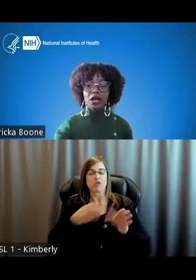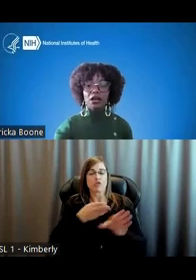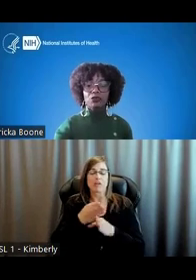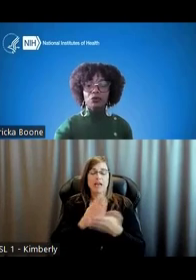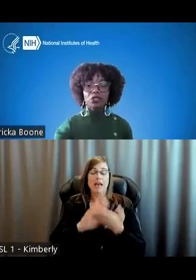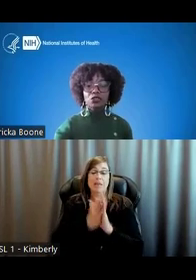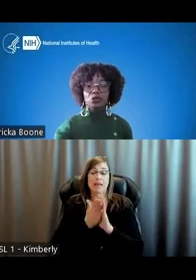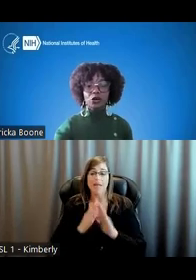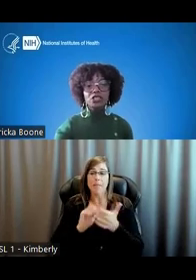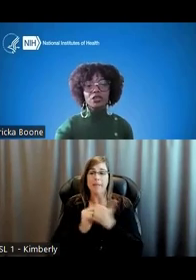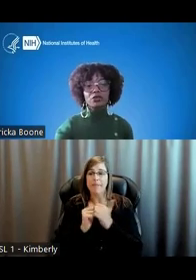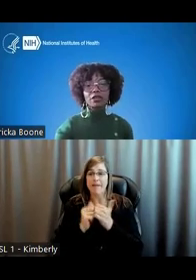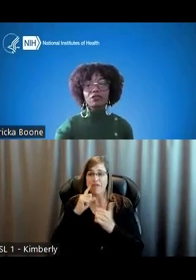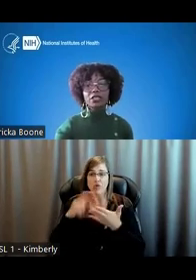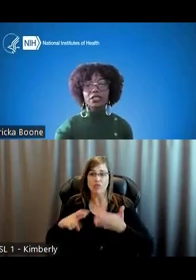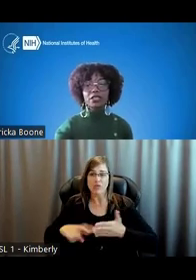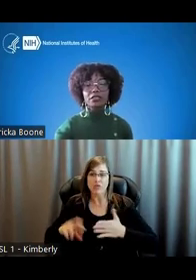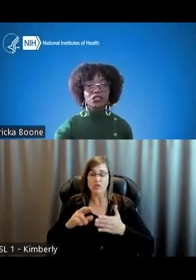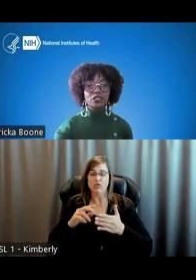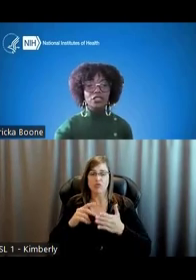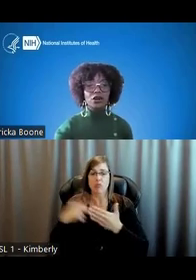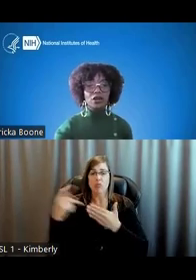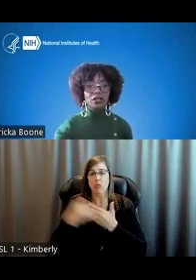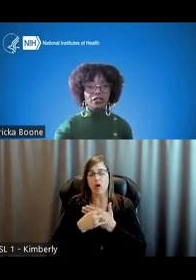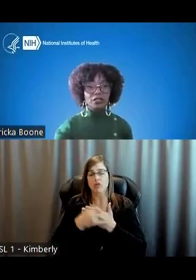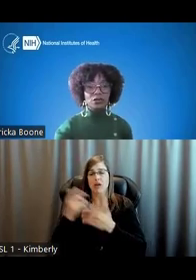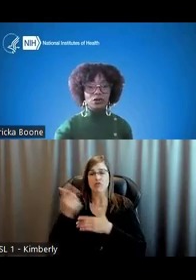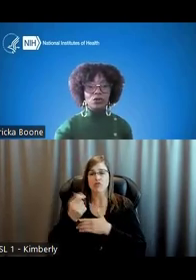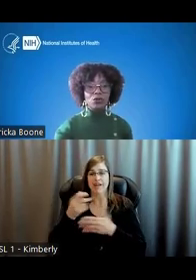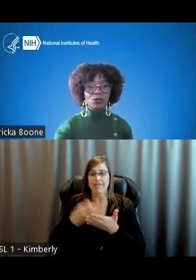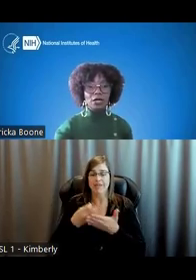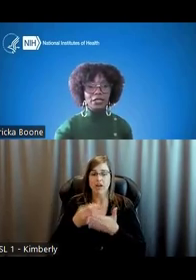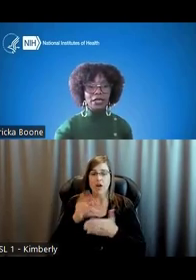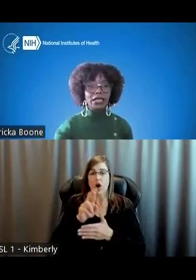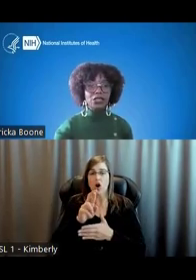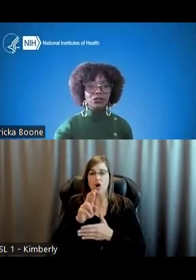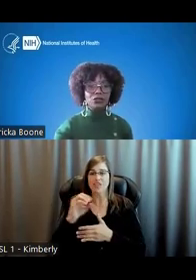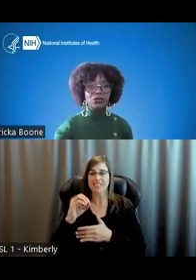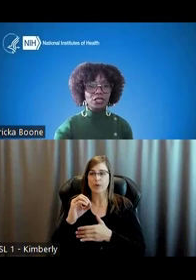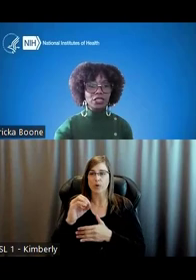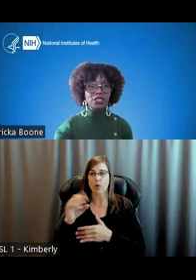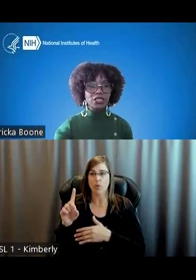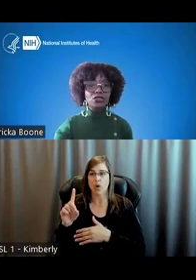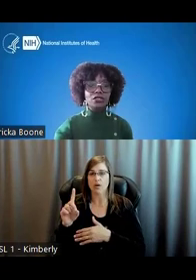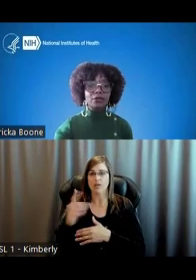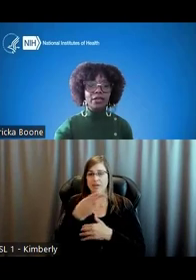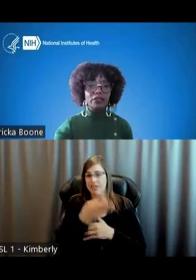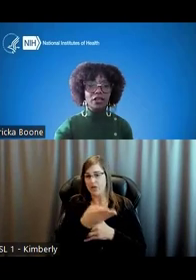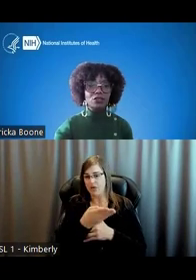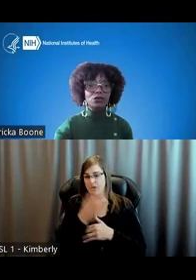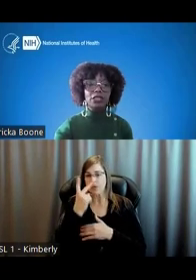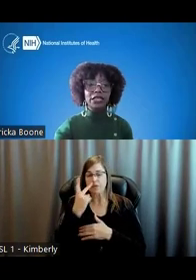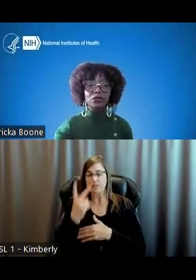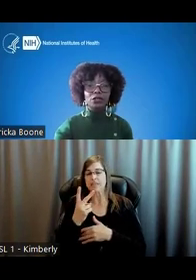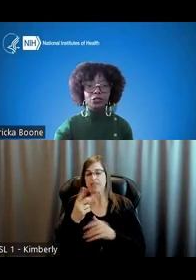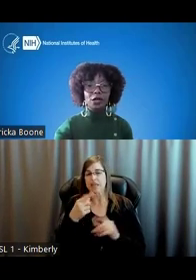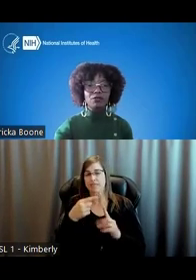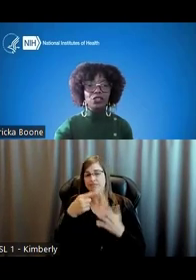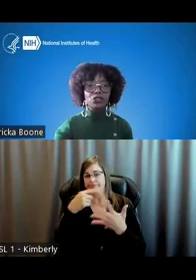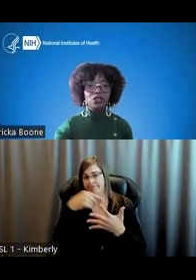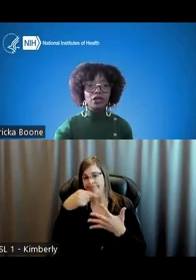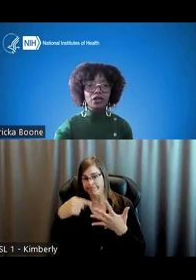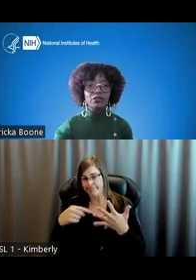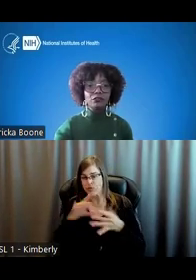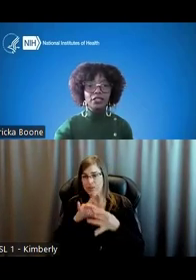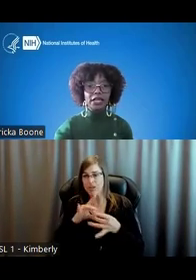competitive for research project grant funding, such as the R01. Here on the screen, you see some caveats related or